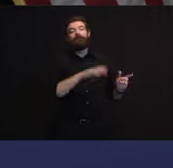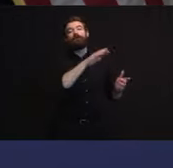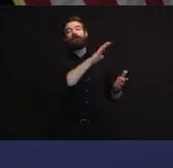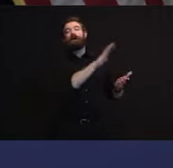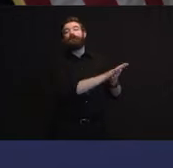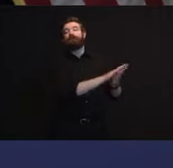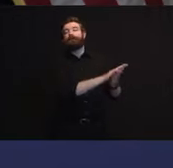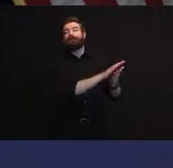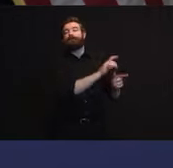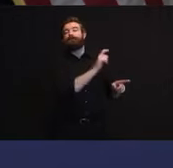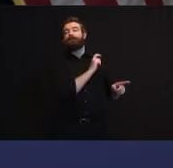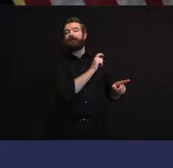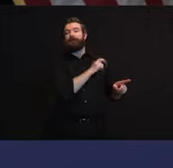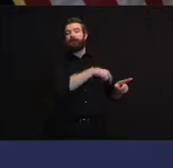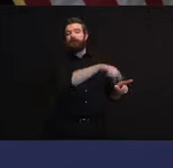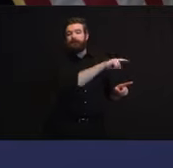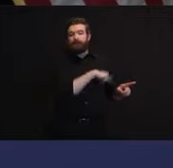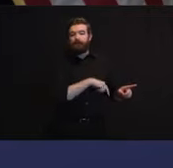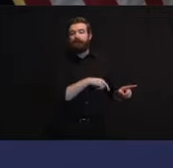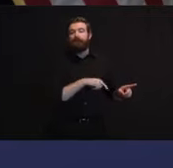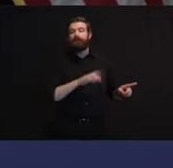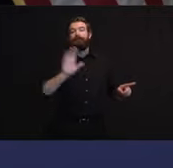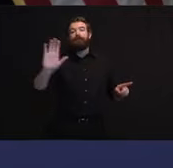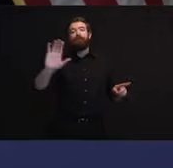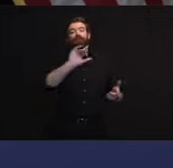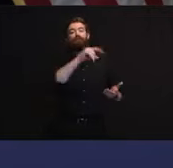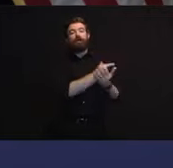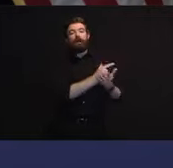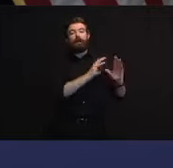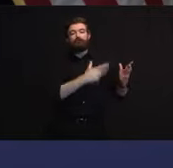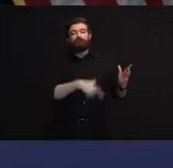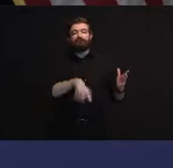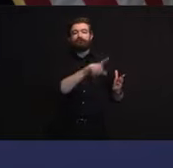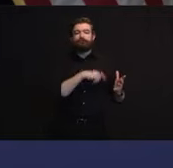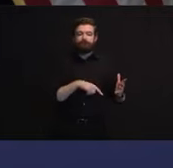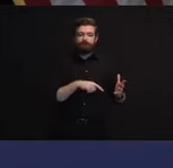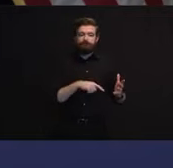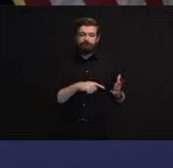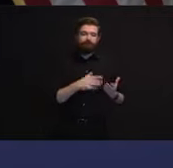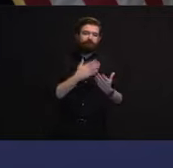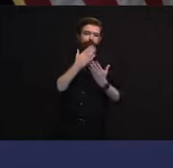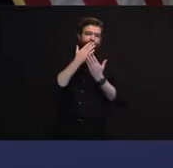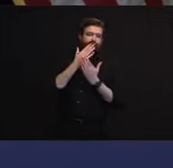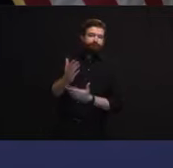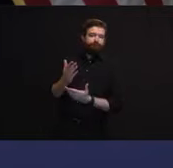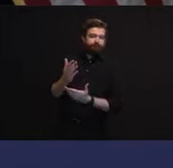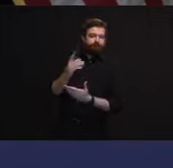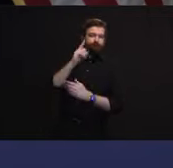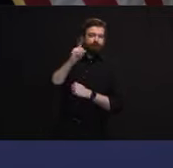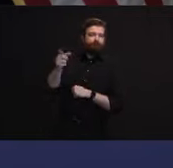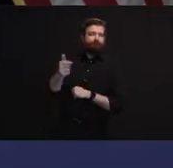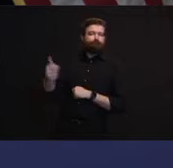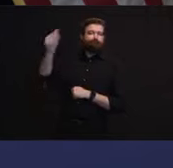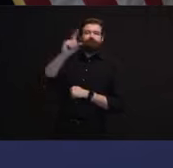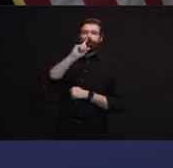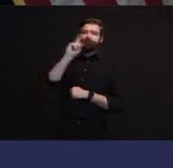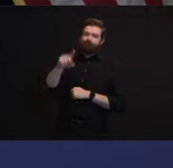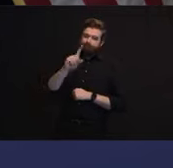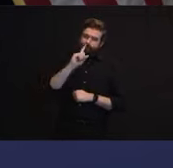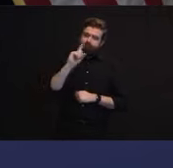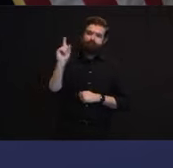state police class. I just wanted to thank you for that executive order, lowering the flags to half staff. A phenomenal